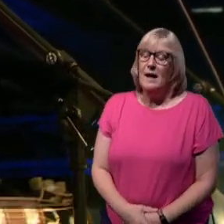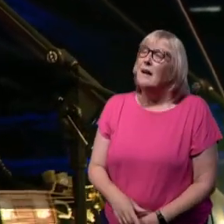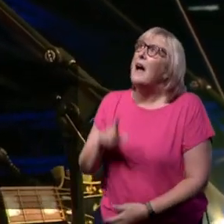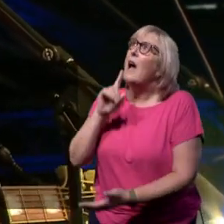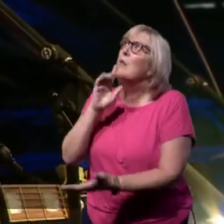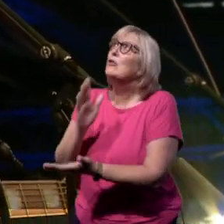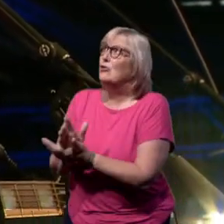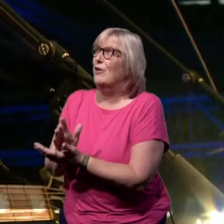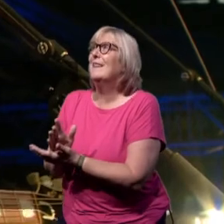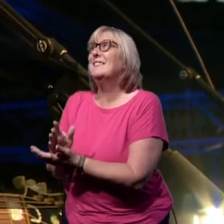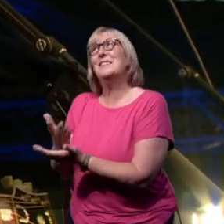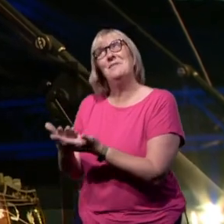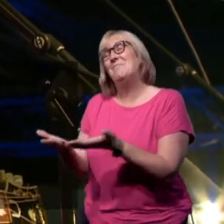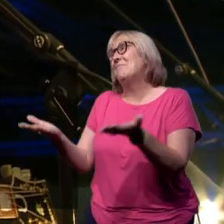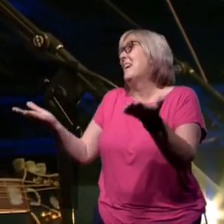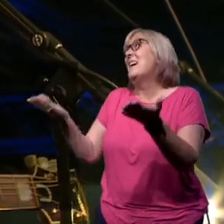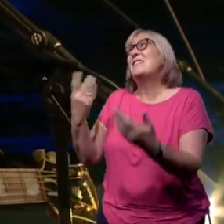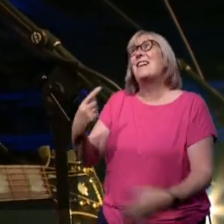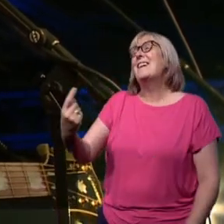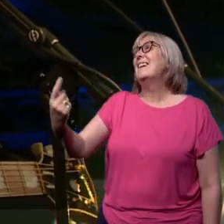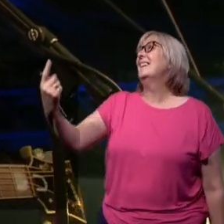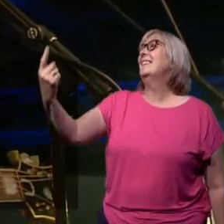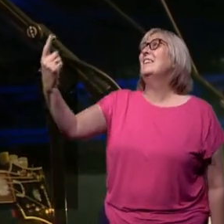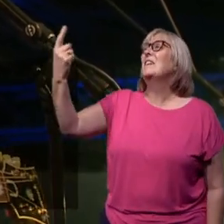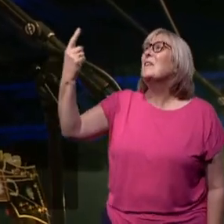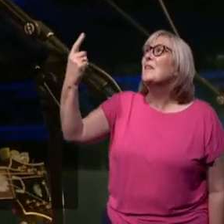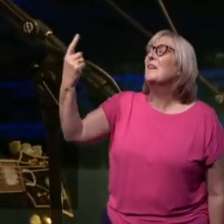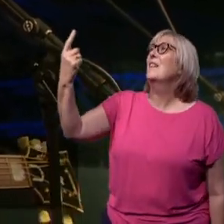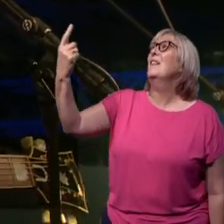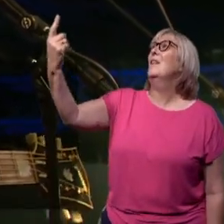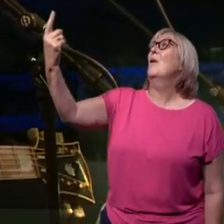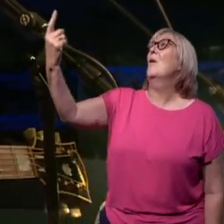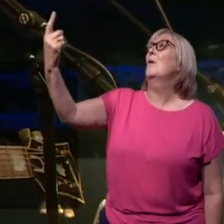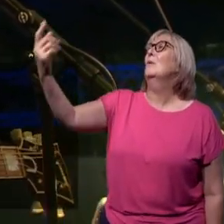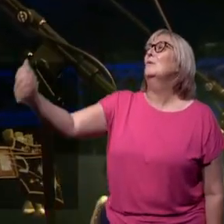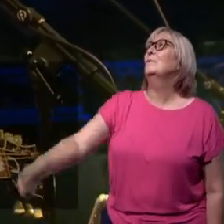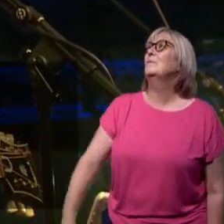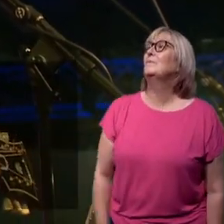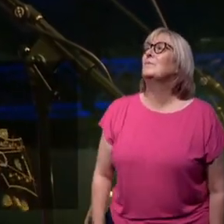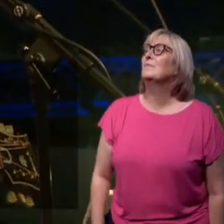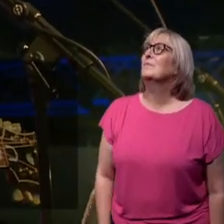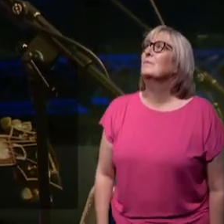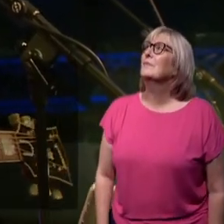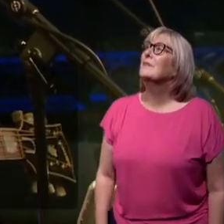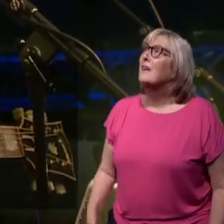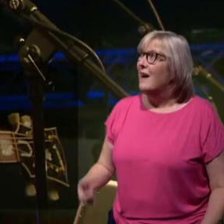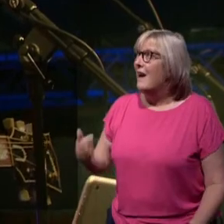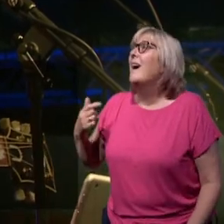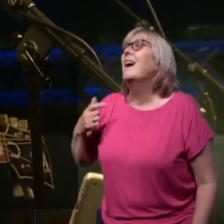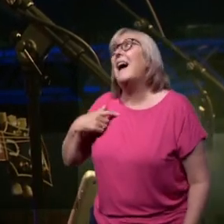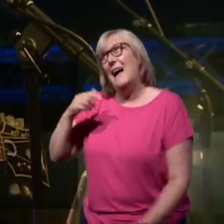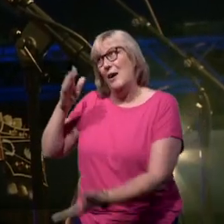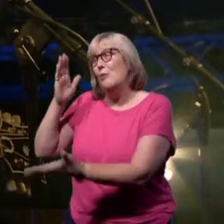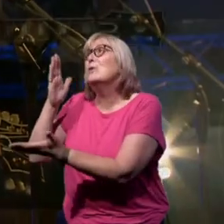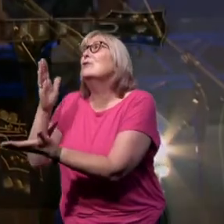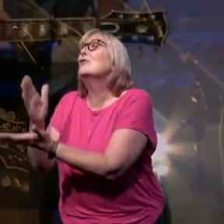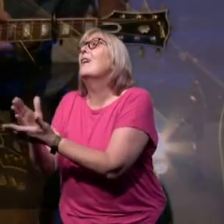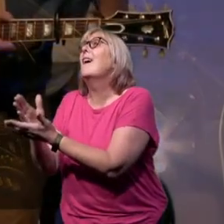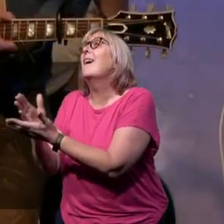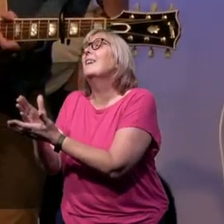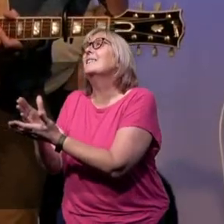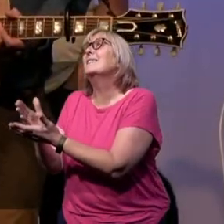I will trust in you alone. And I